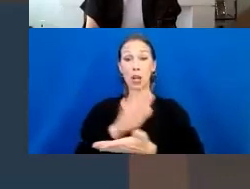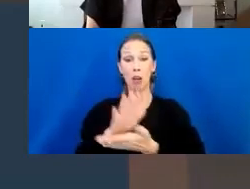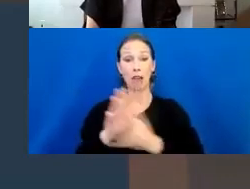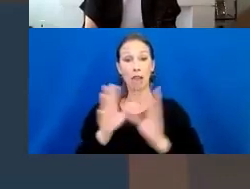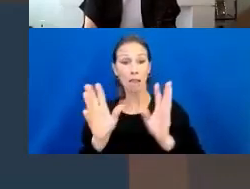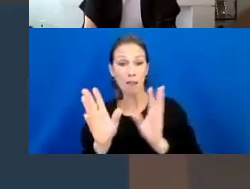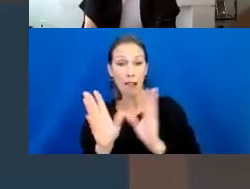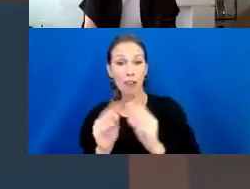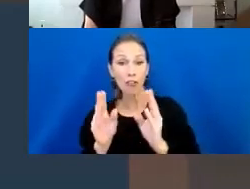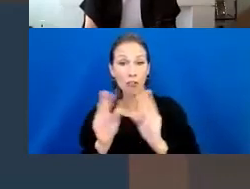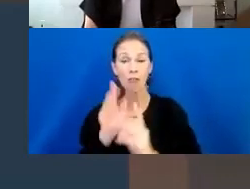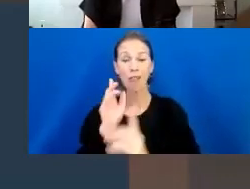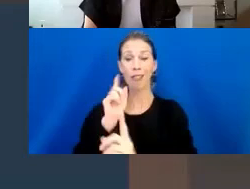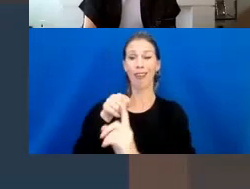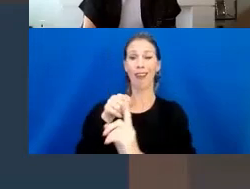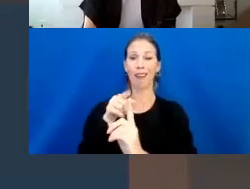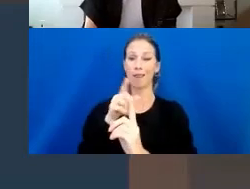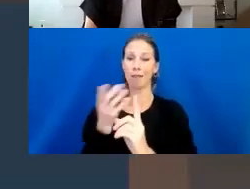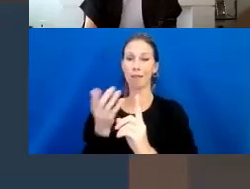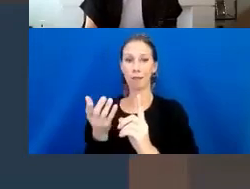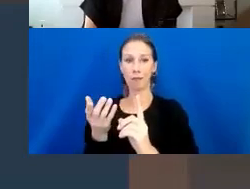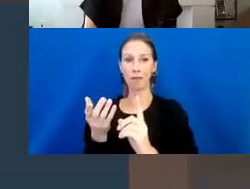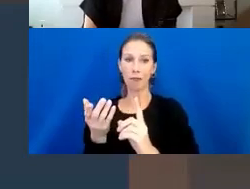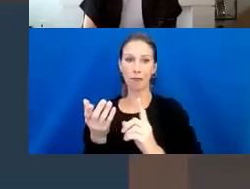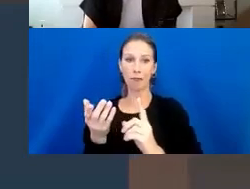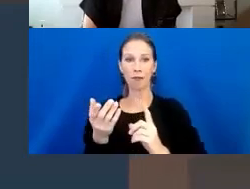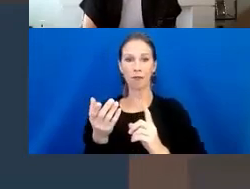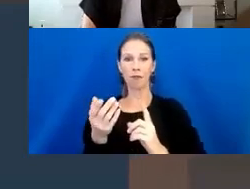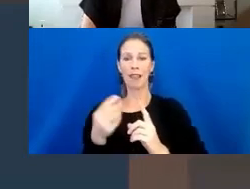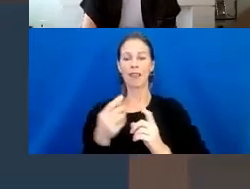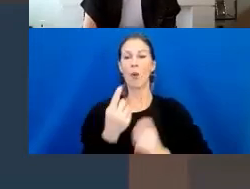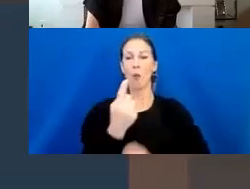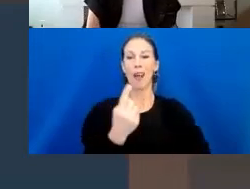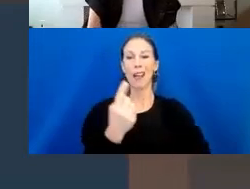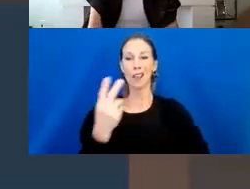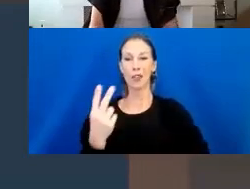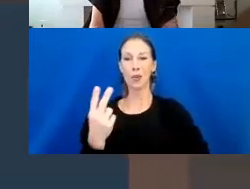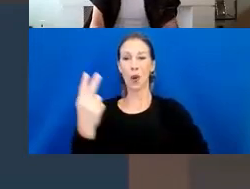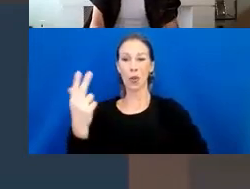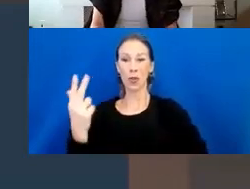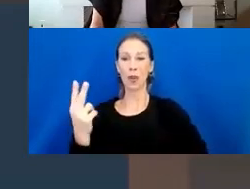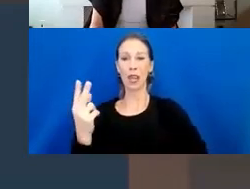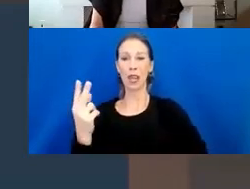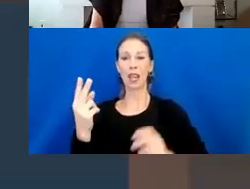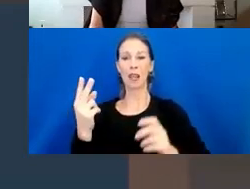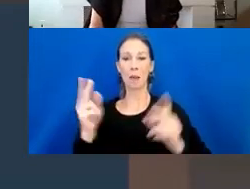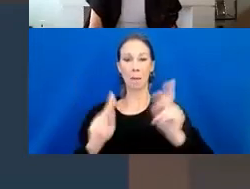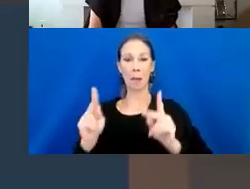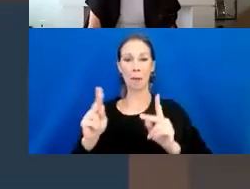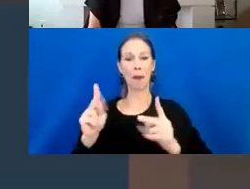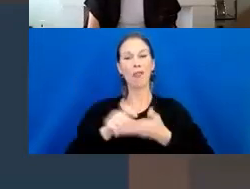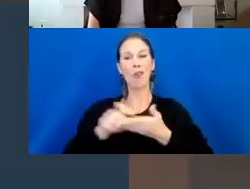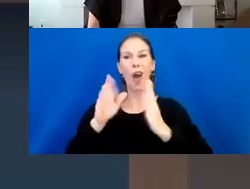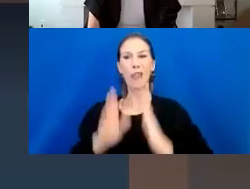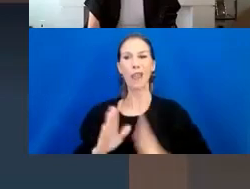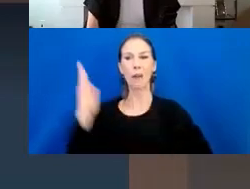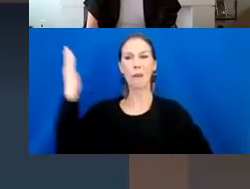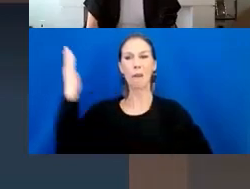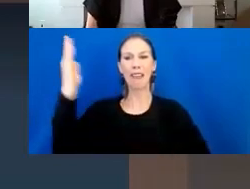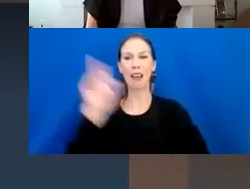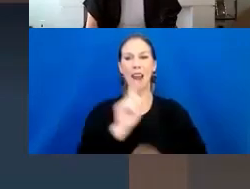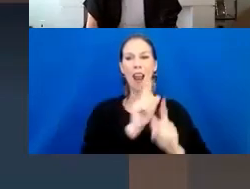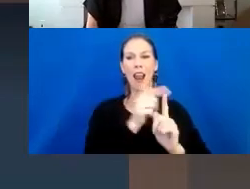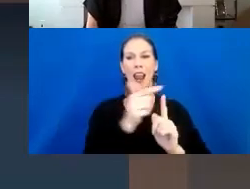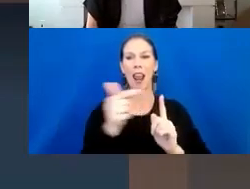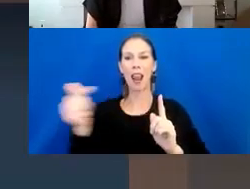sessions, which is essentially whether one, two, or three presenting authors, 10 minutes